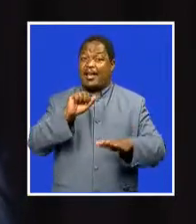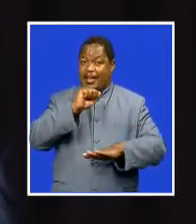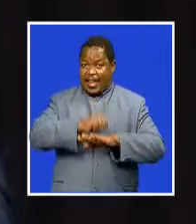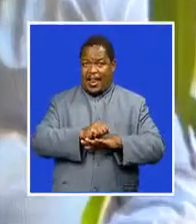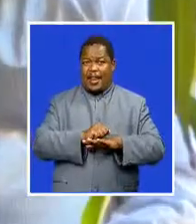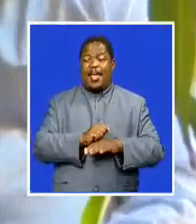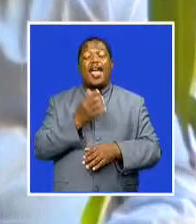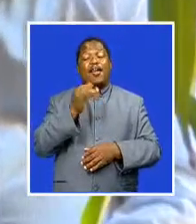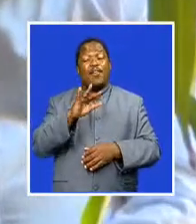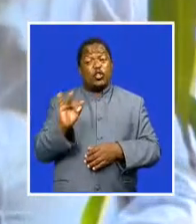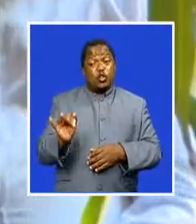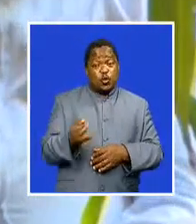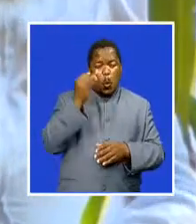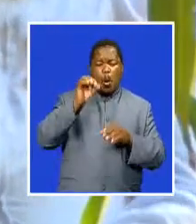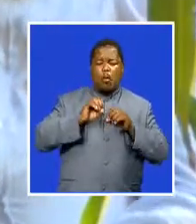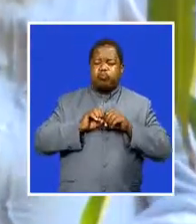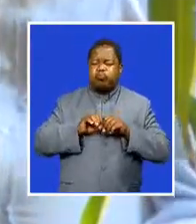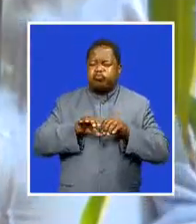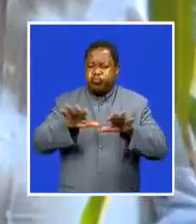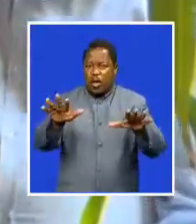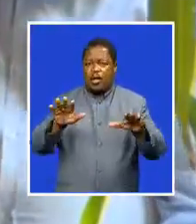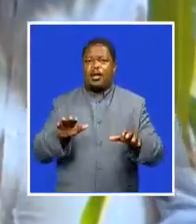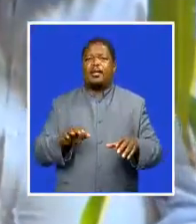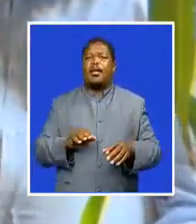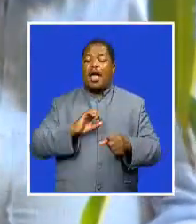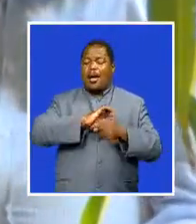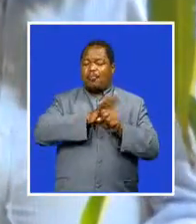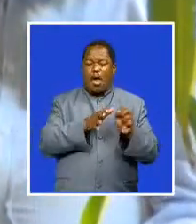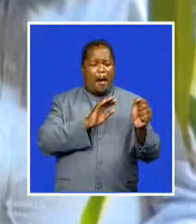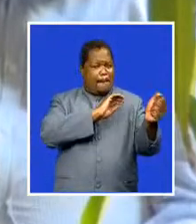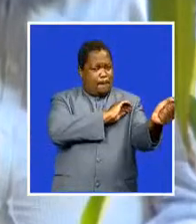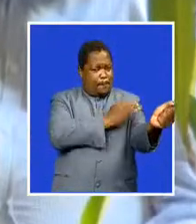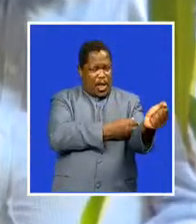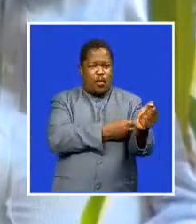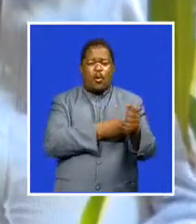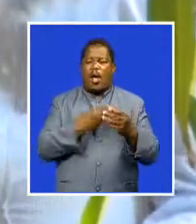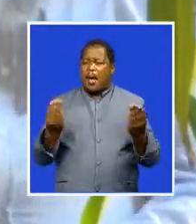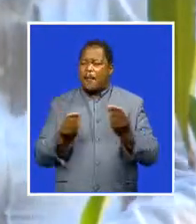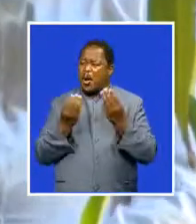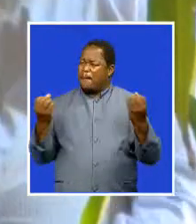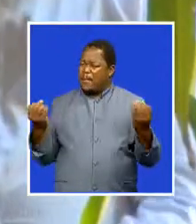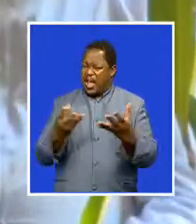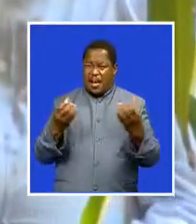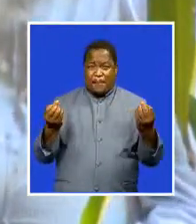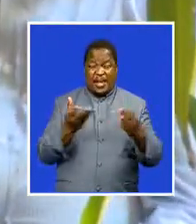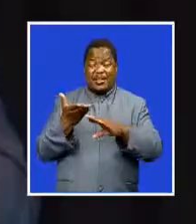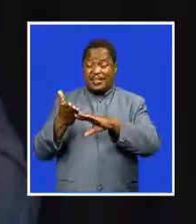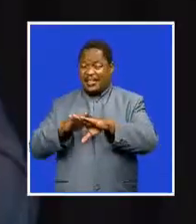kakhulu kutawula imali abantu abaningi so asingabi careless sibe